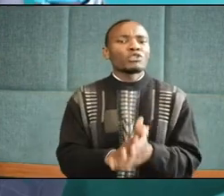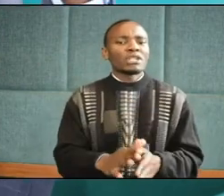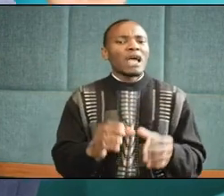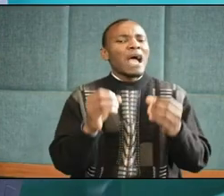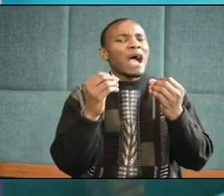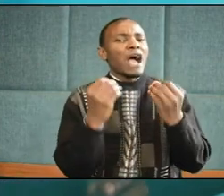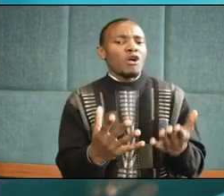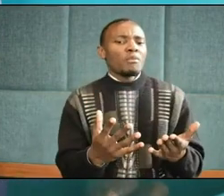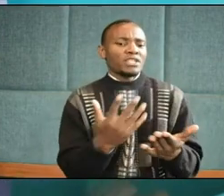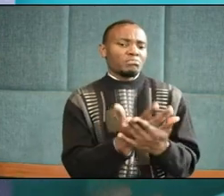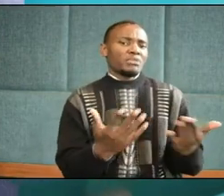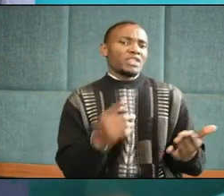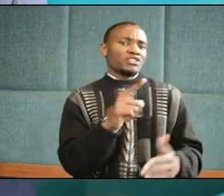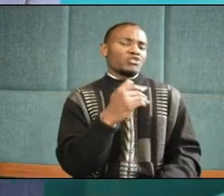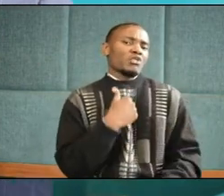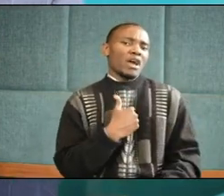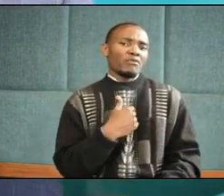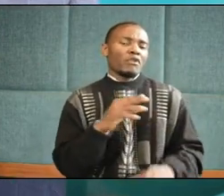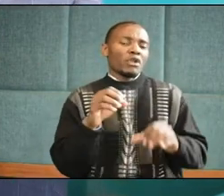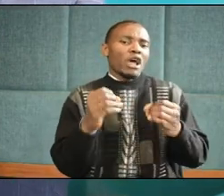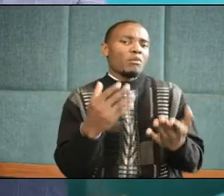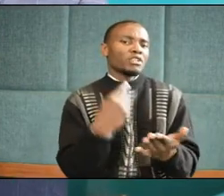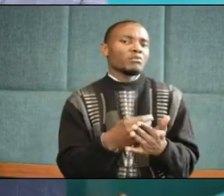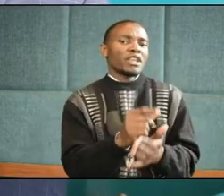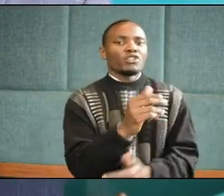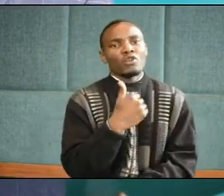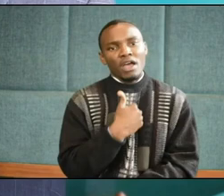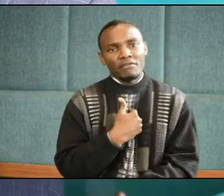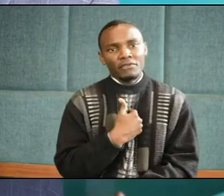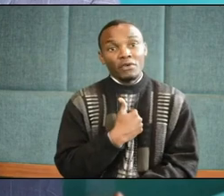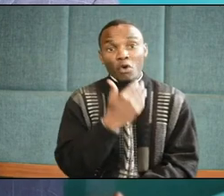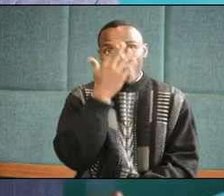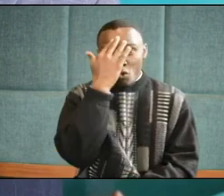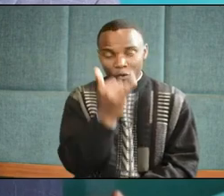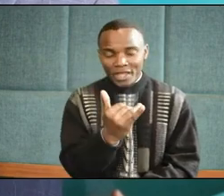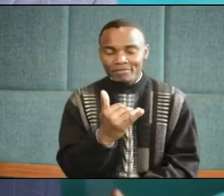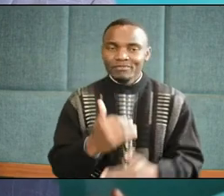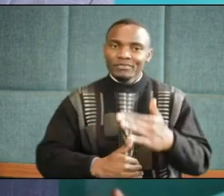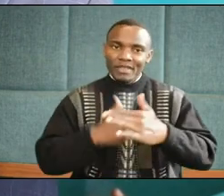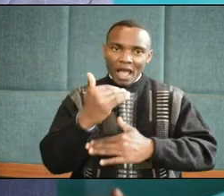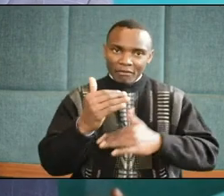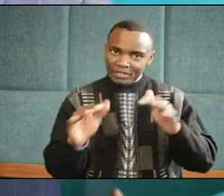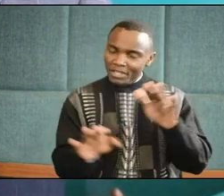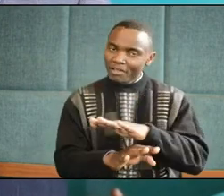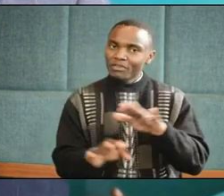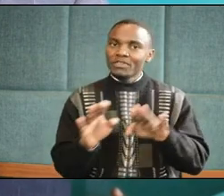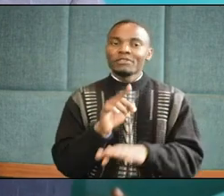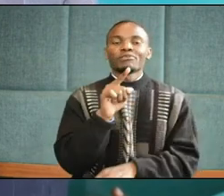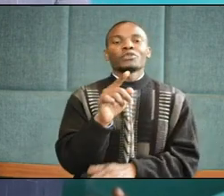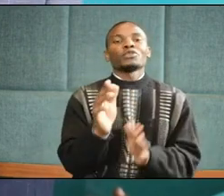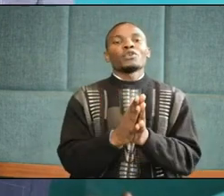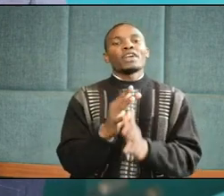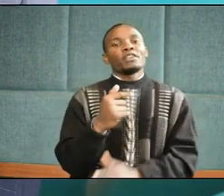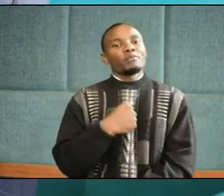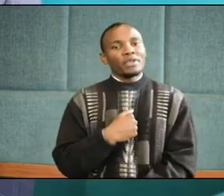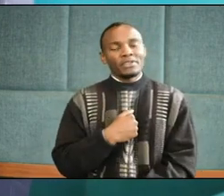of billions we collect. Because at the end of it, you and me, if